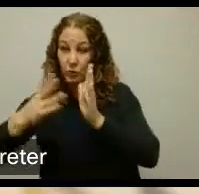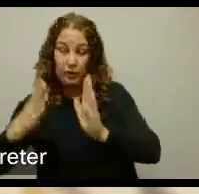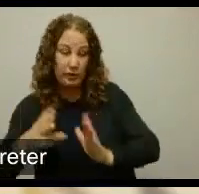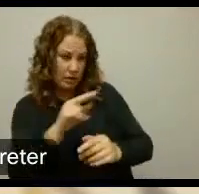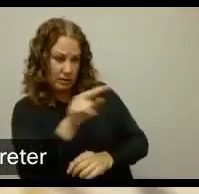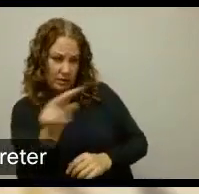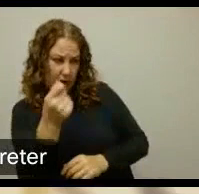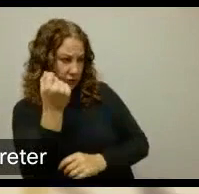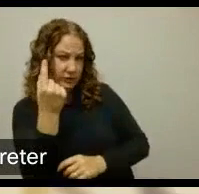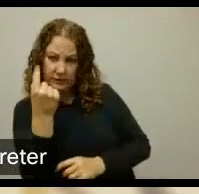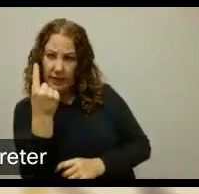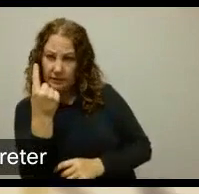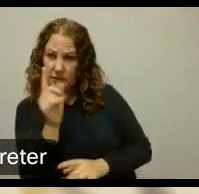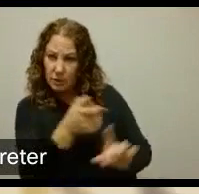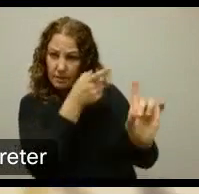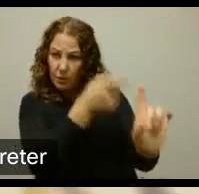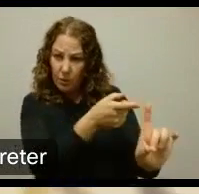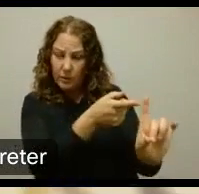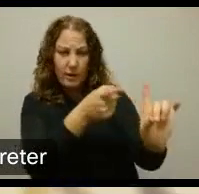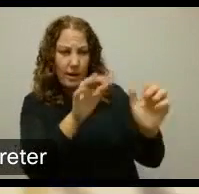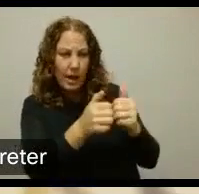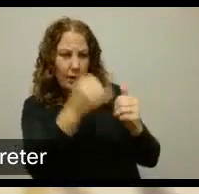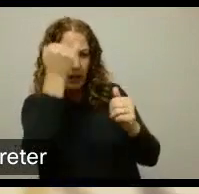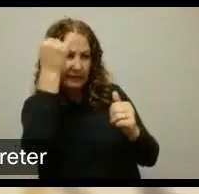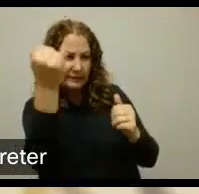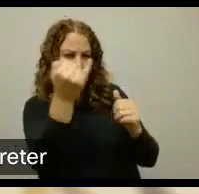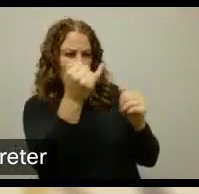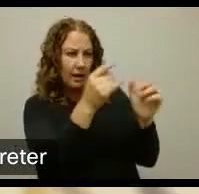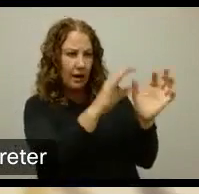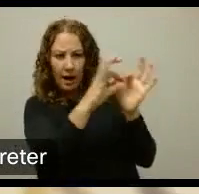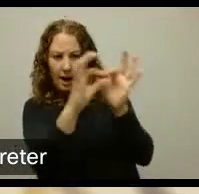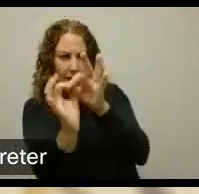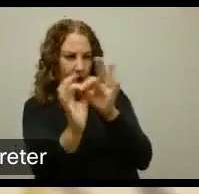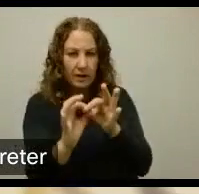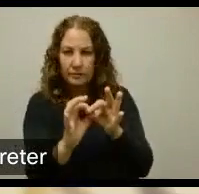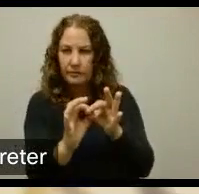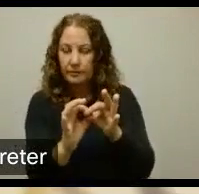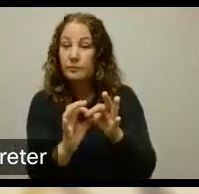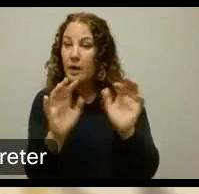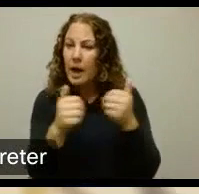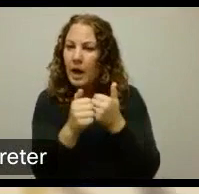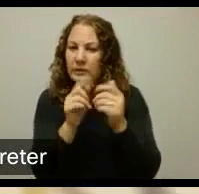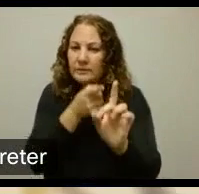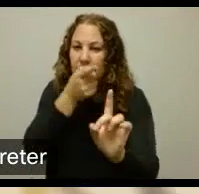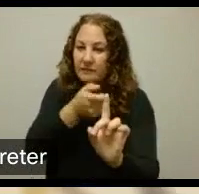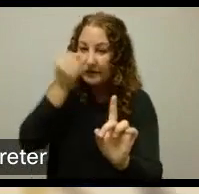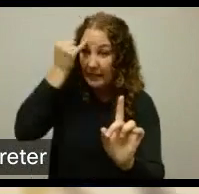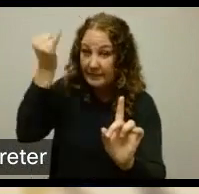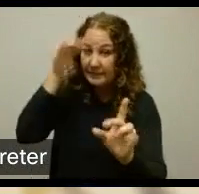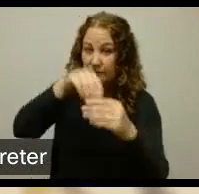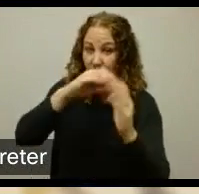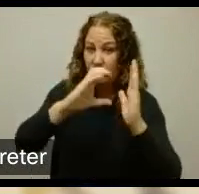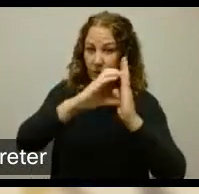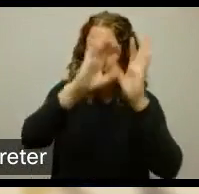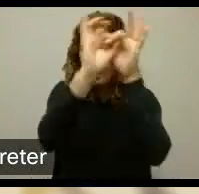points and how they can see how the ideas are connected, how the specific ideas in the paragraph are